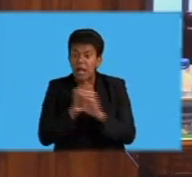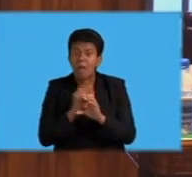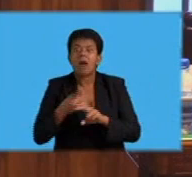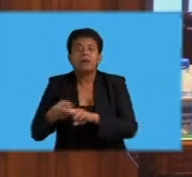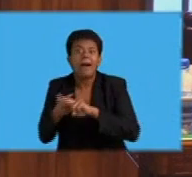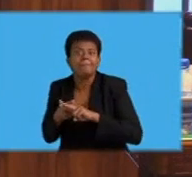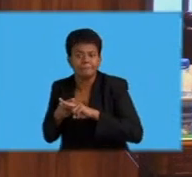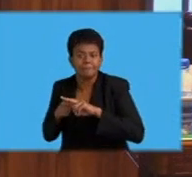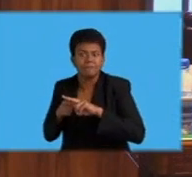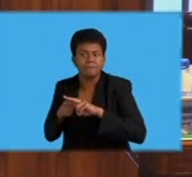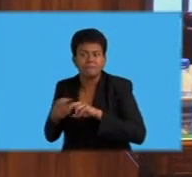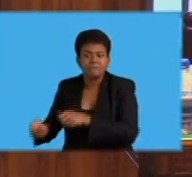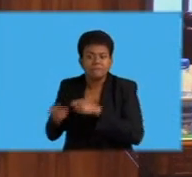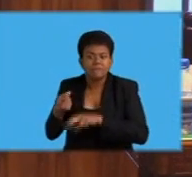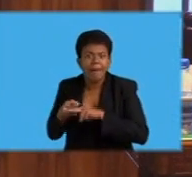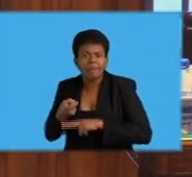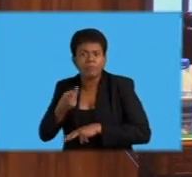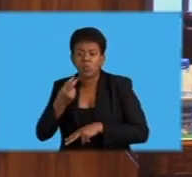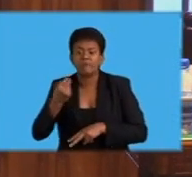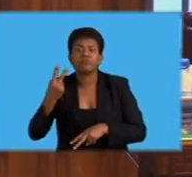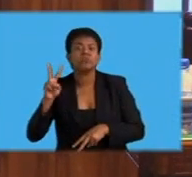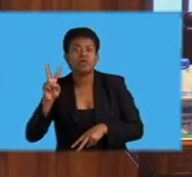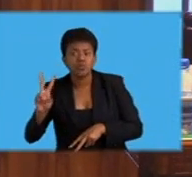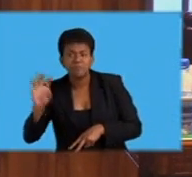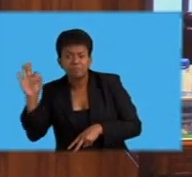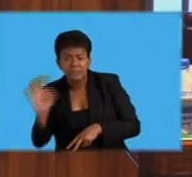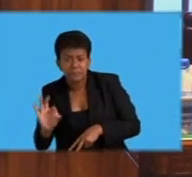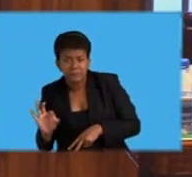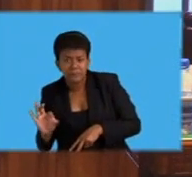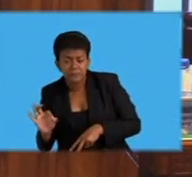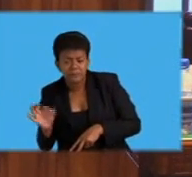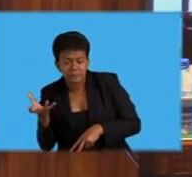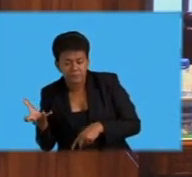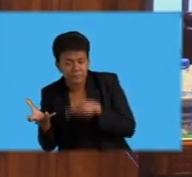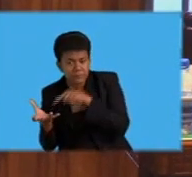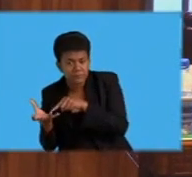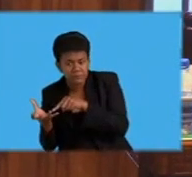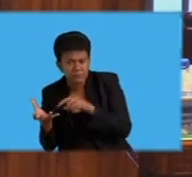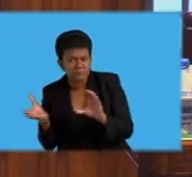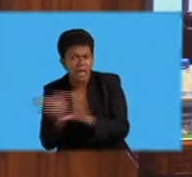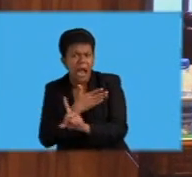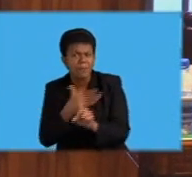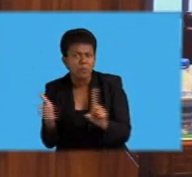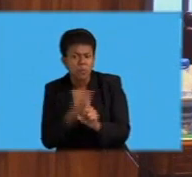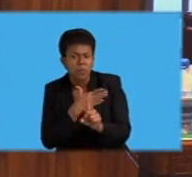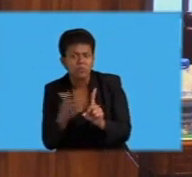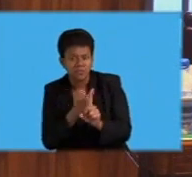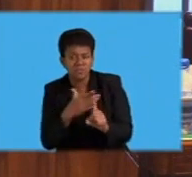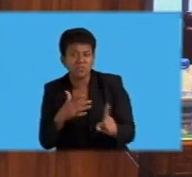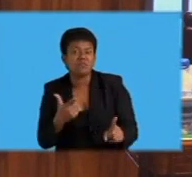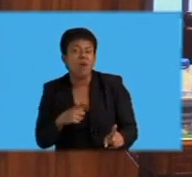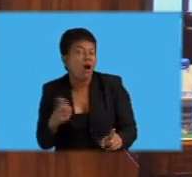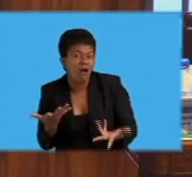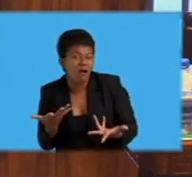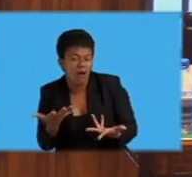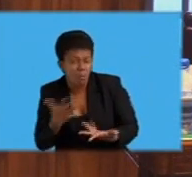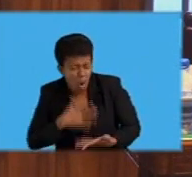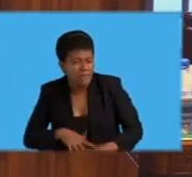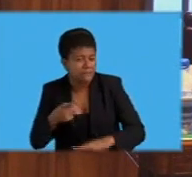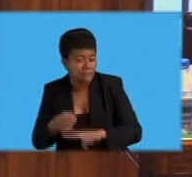by 5.2%, assault with intent to commit rape by